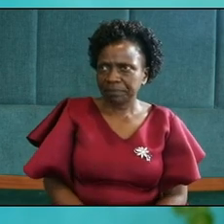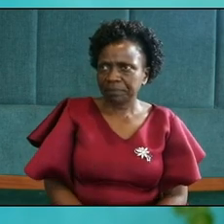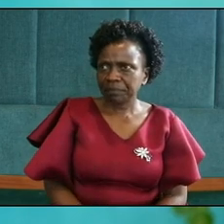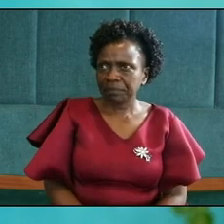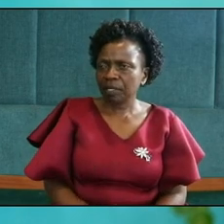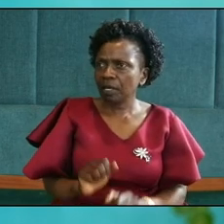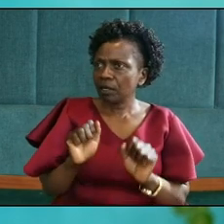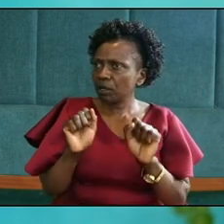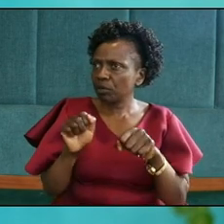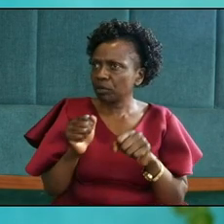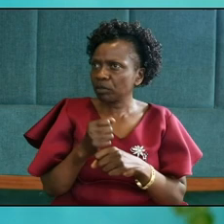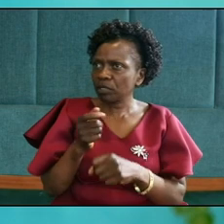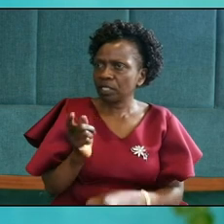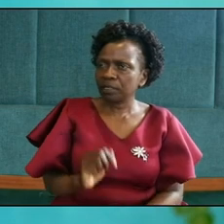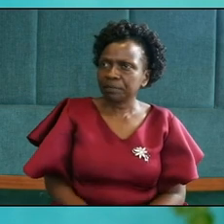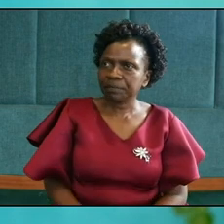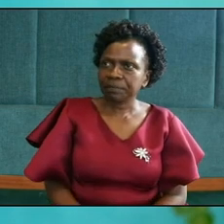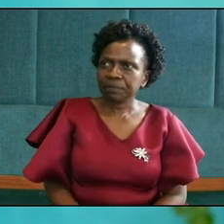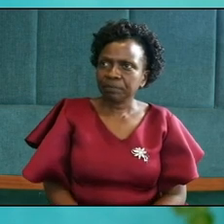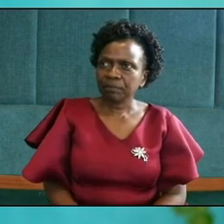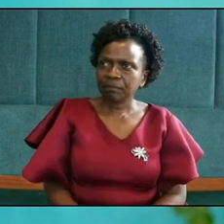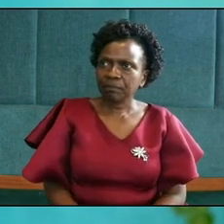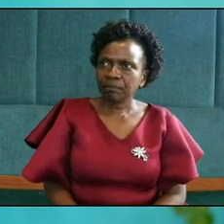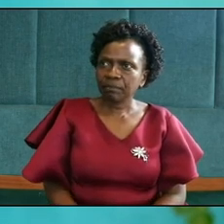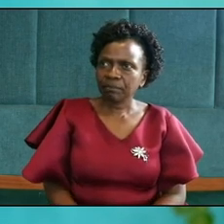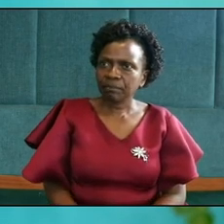Can you handle that? Or you refer.